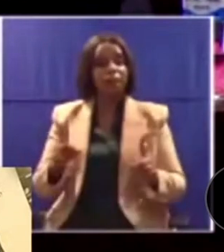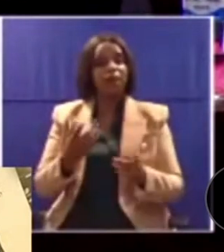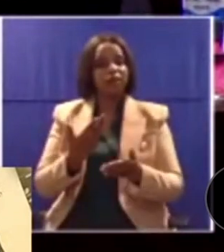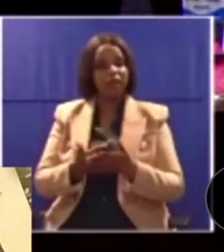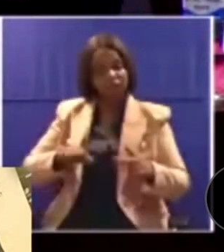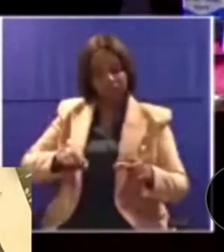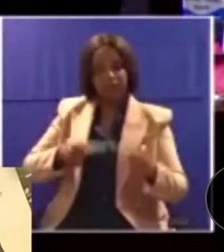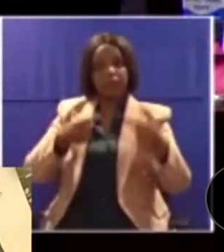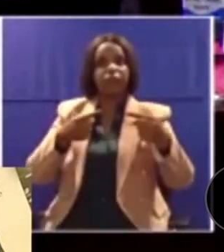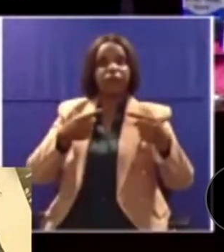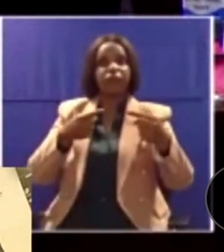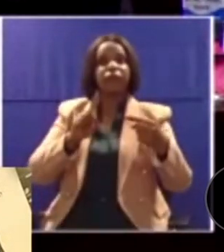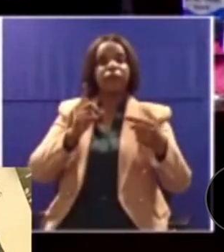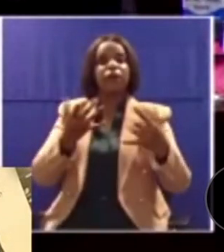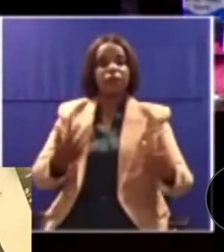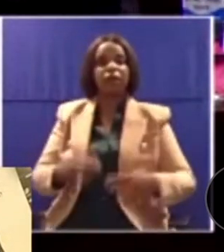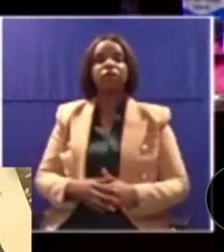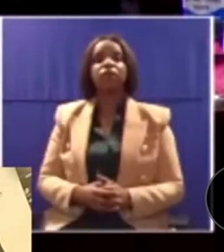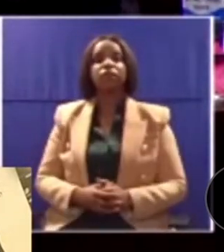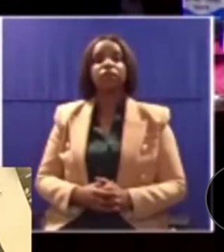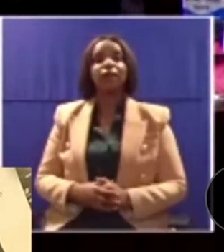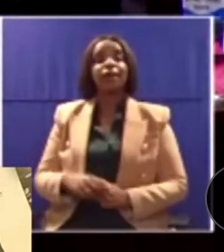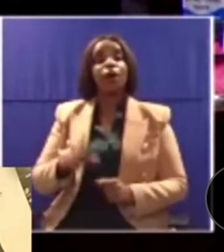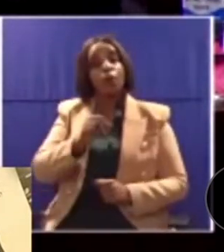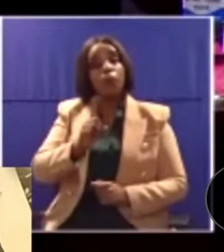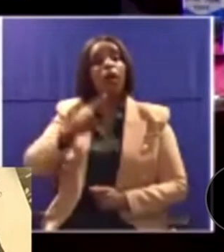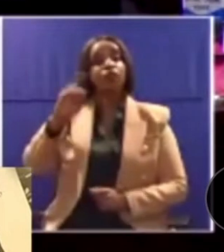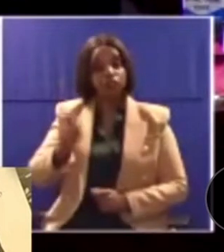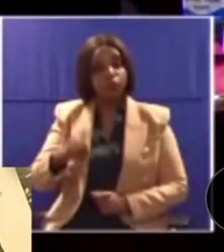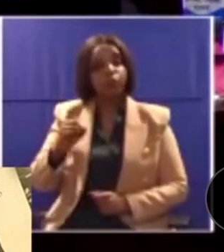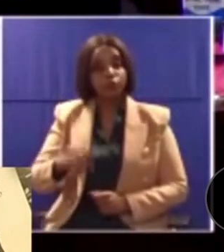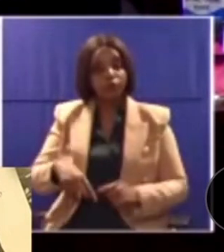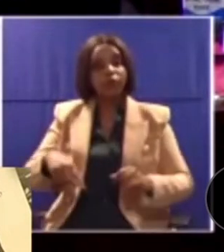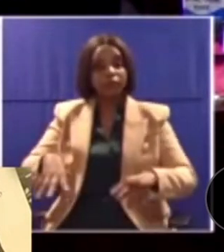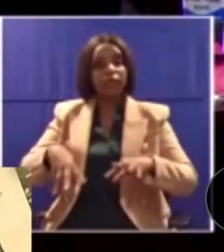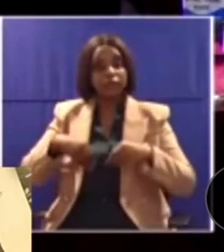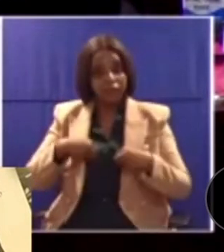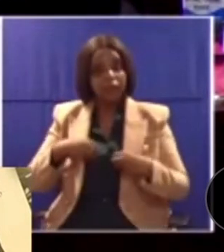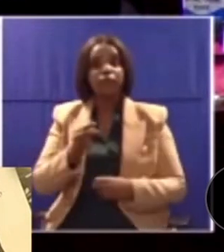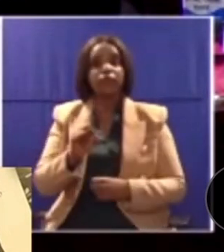and whether it is a pragmatic policy to follow, but one should accept that there is